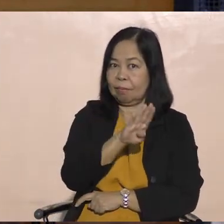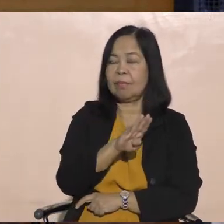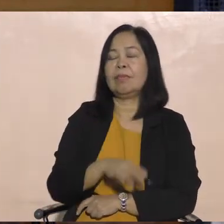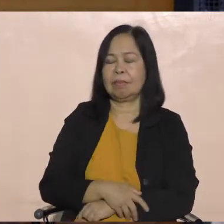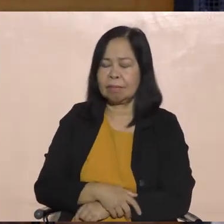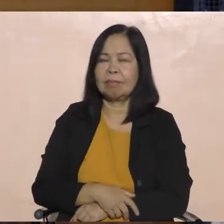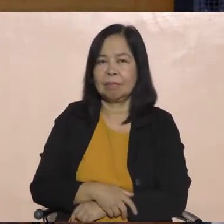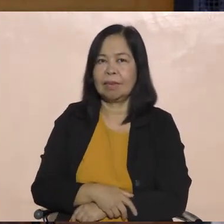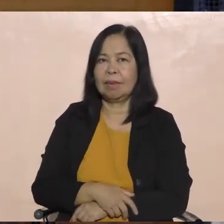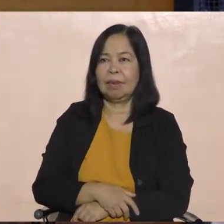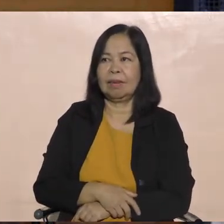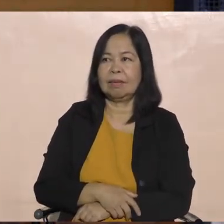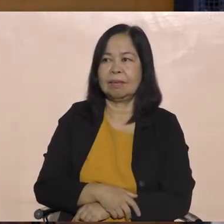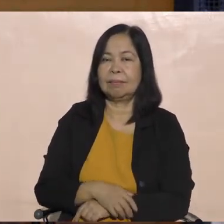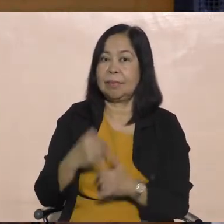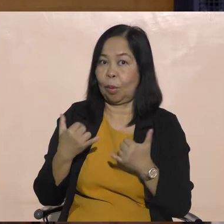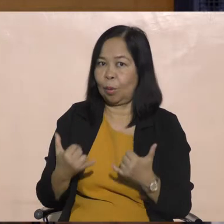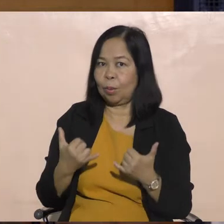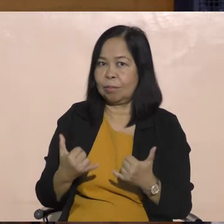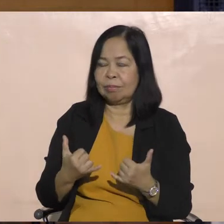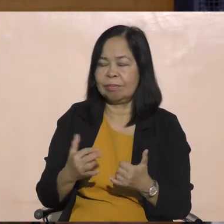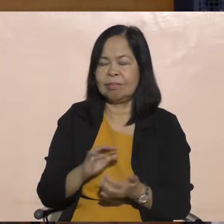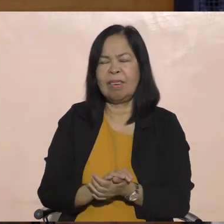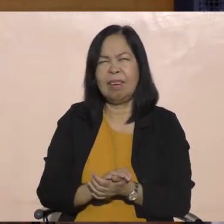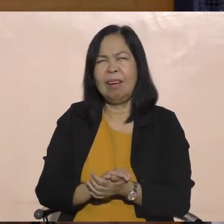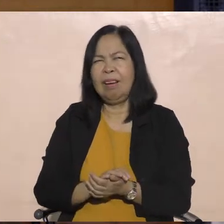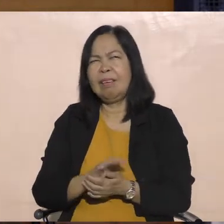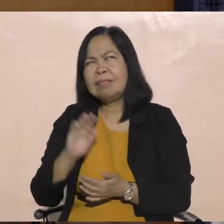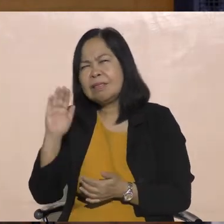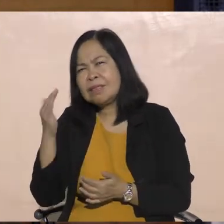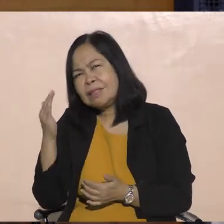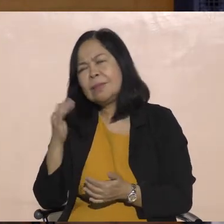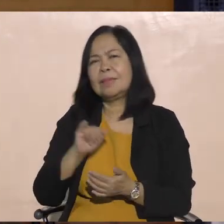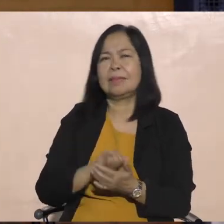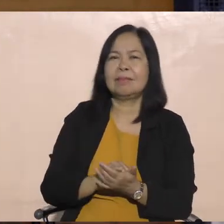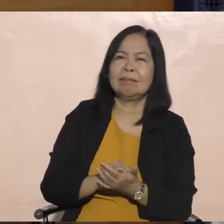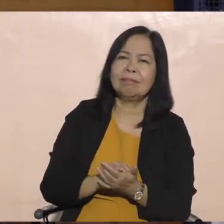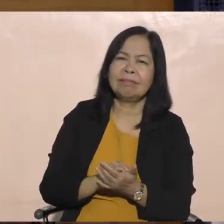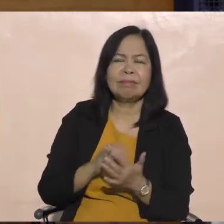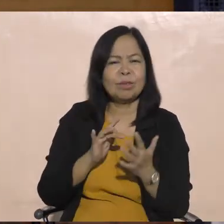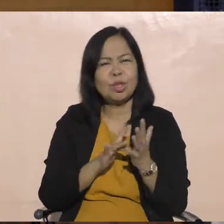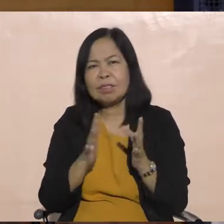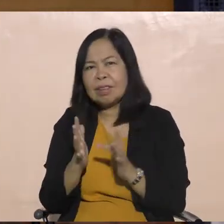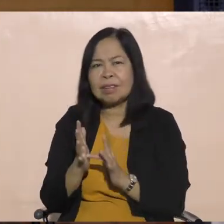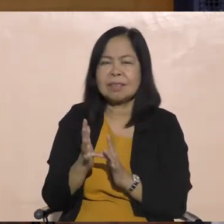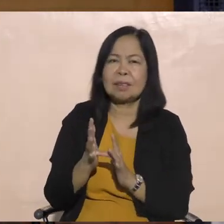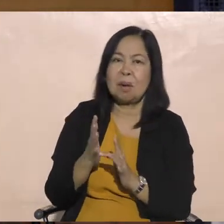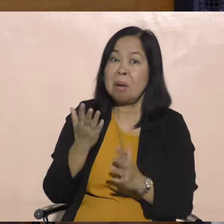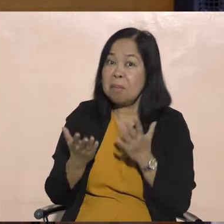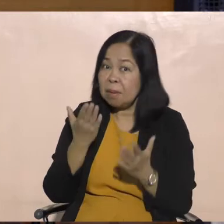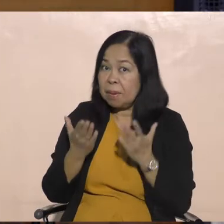nga ginubong, mga igsoon. Now, you know what? It looks like Jesus was late.